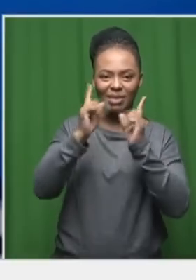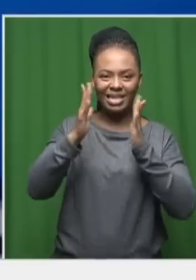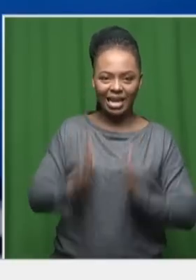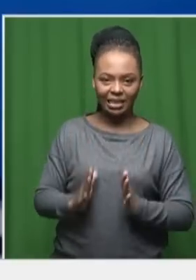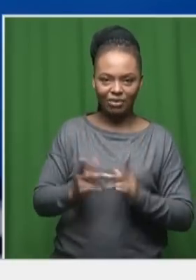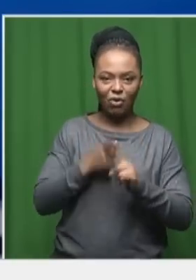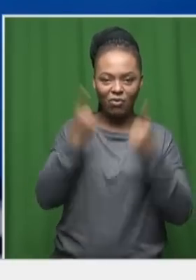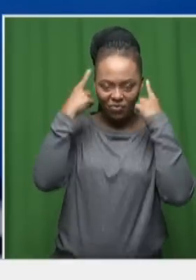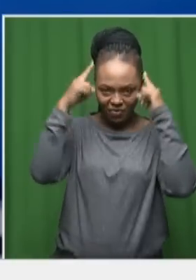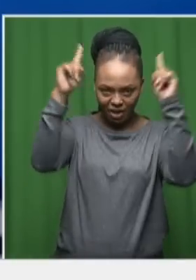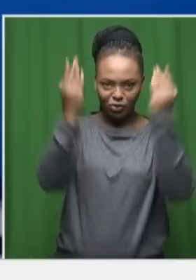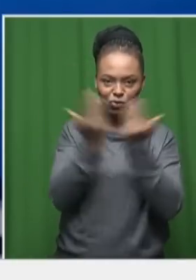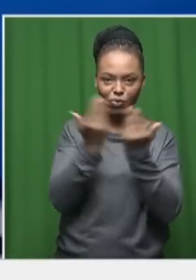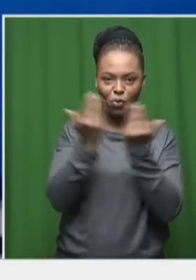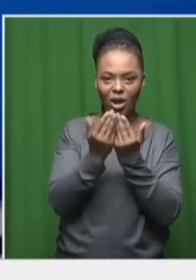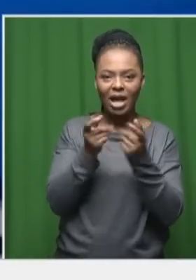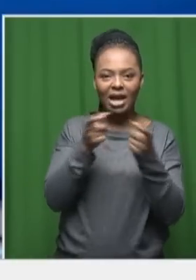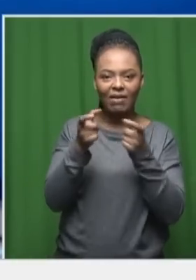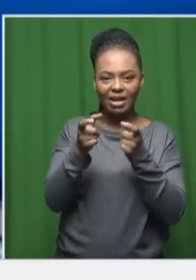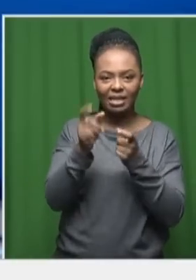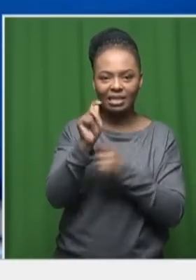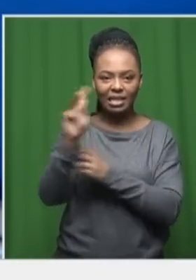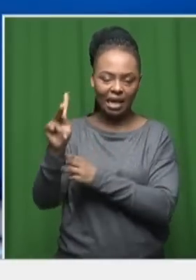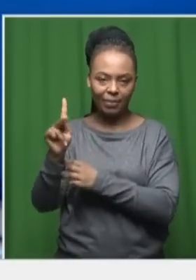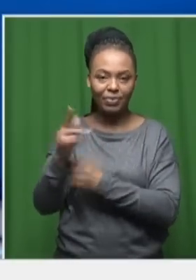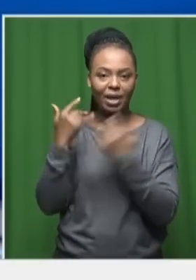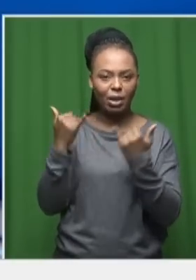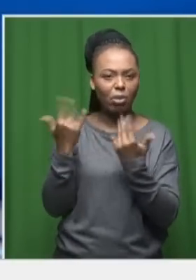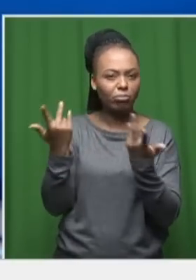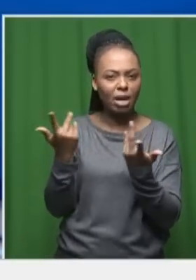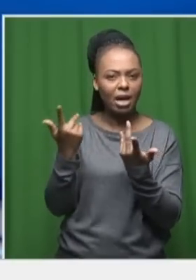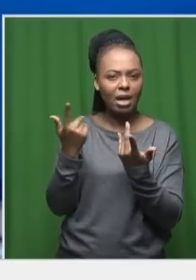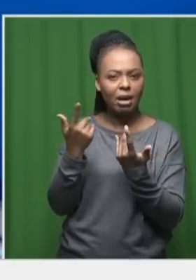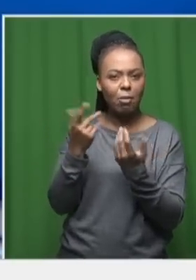in studio here talking to us about his perspectives on whether South Africa